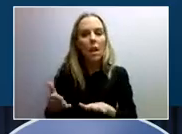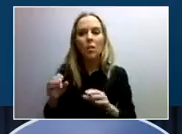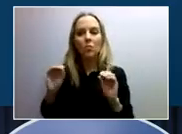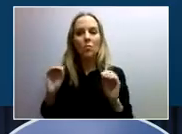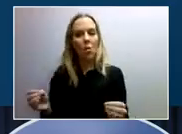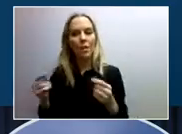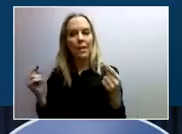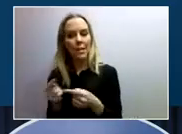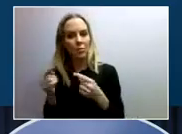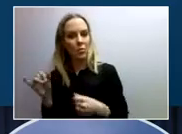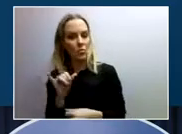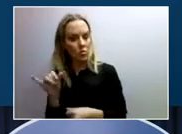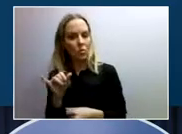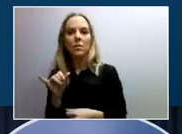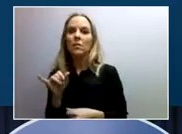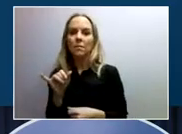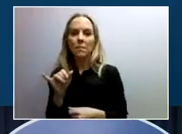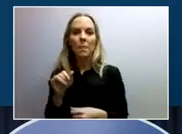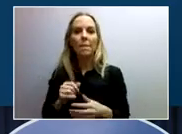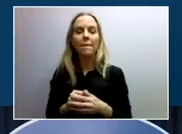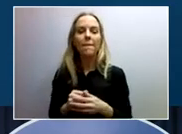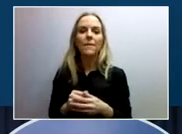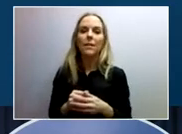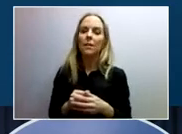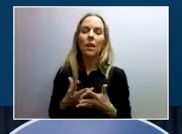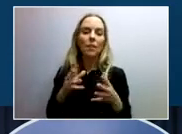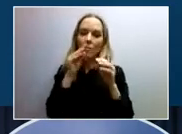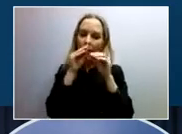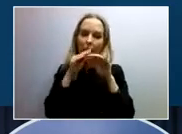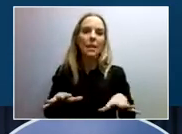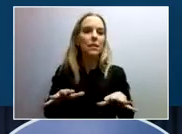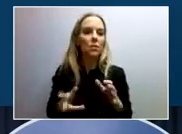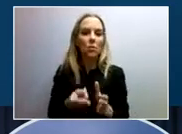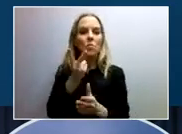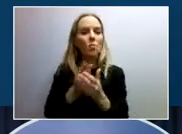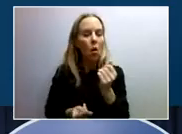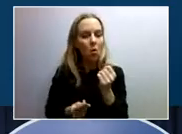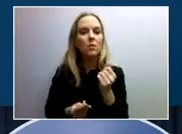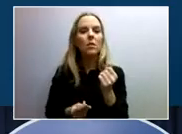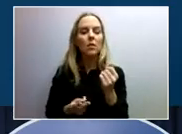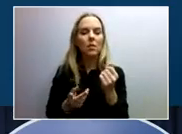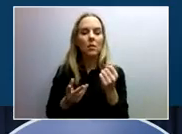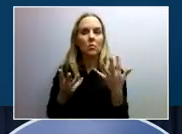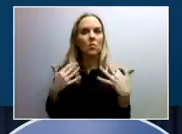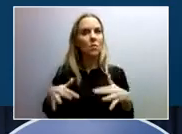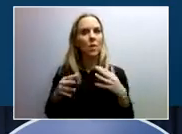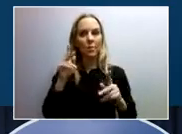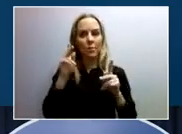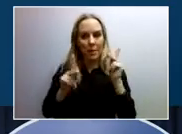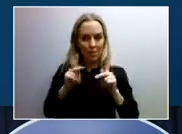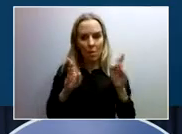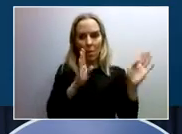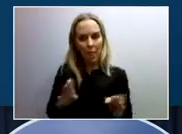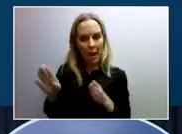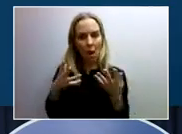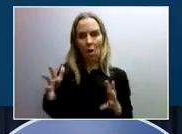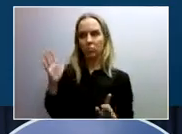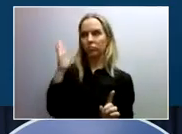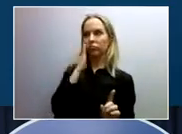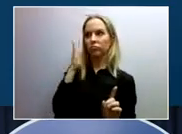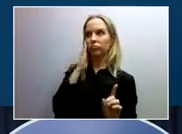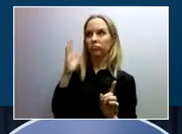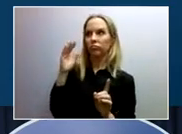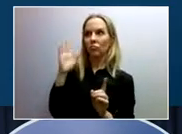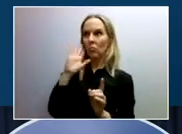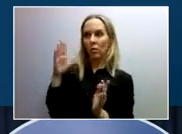So very blessed, both that people were prepared, generally knew it was coming, but also